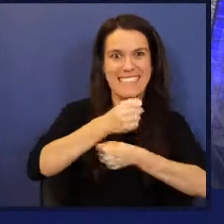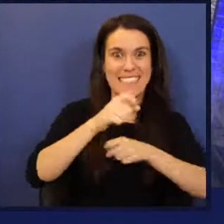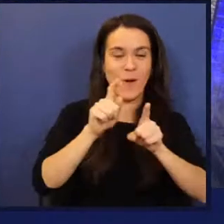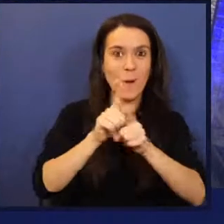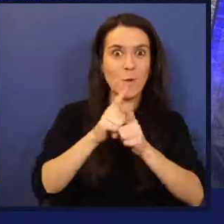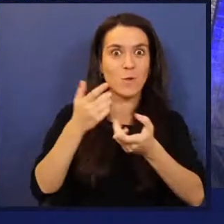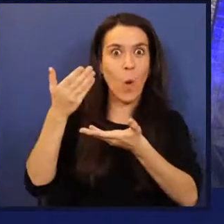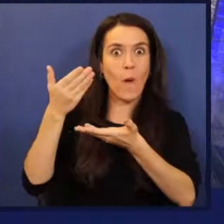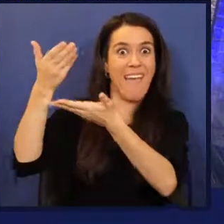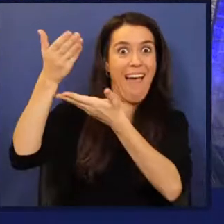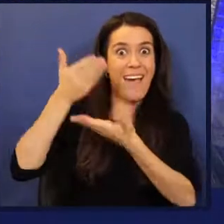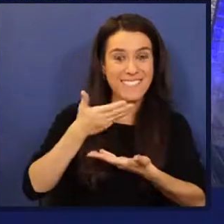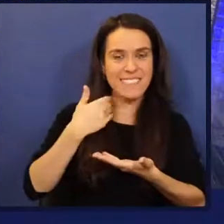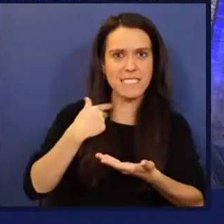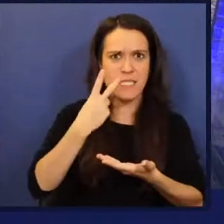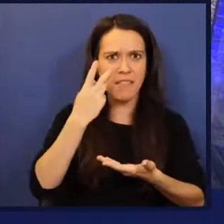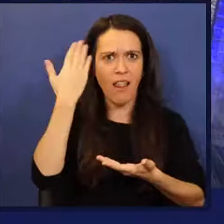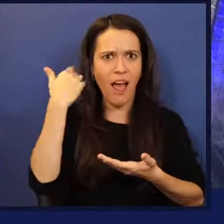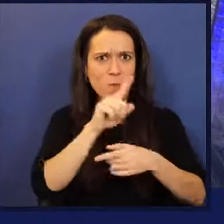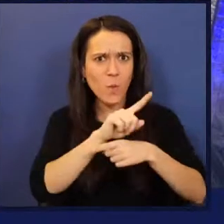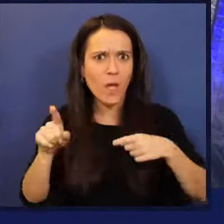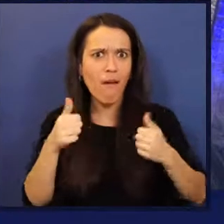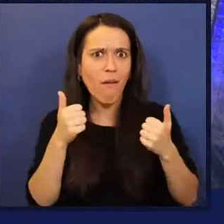pretty cool.